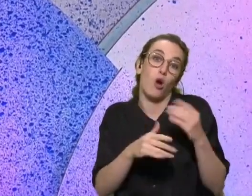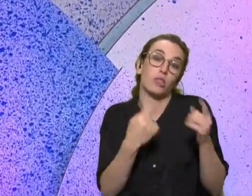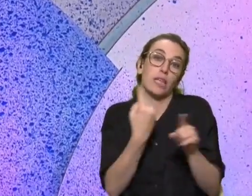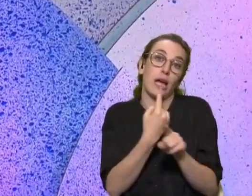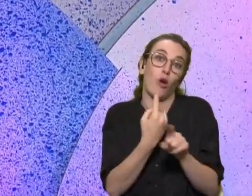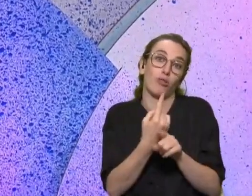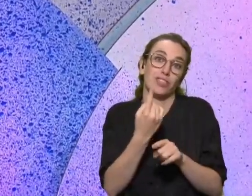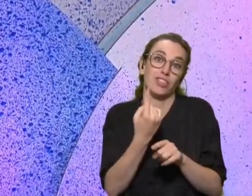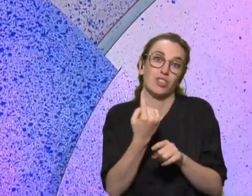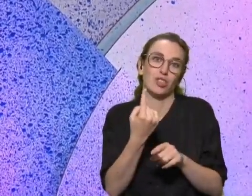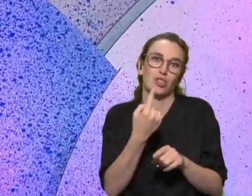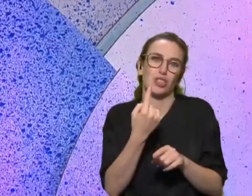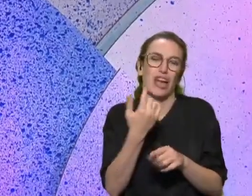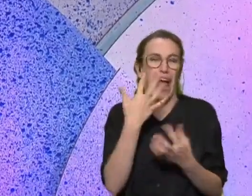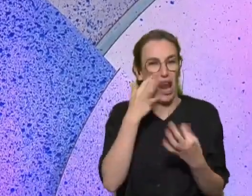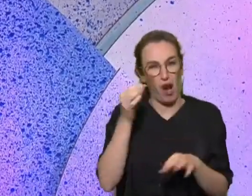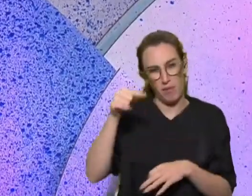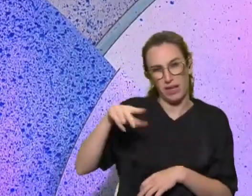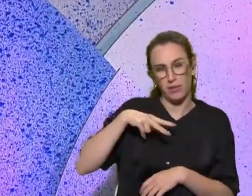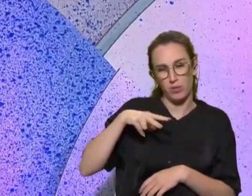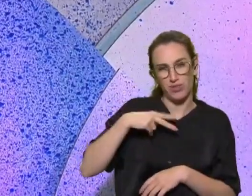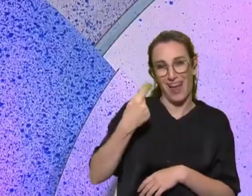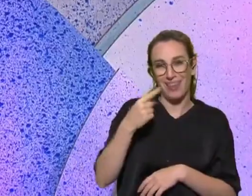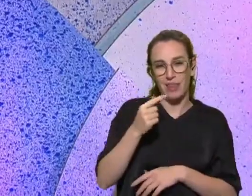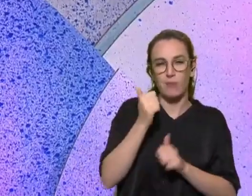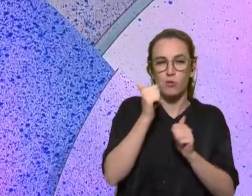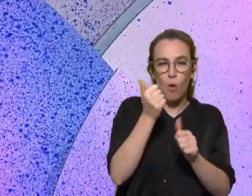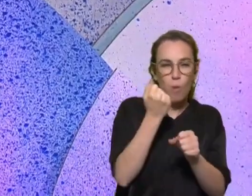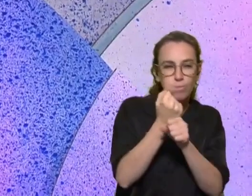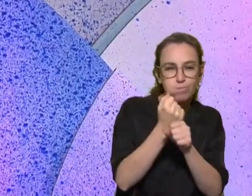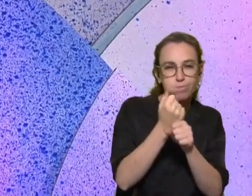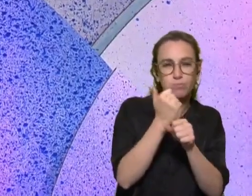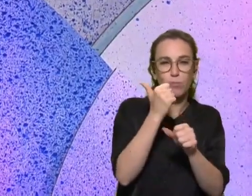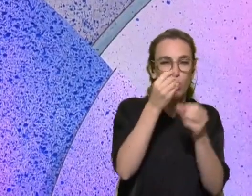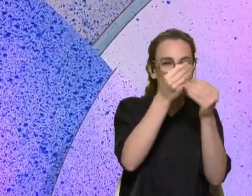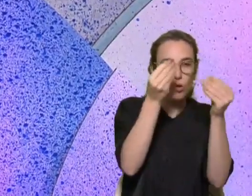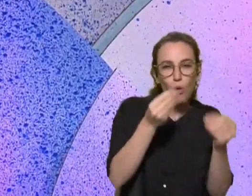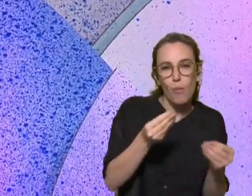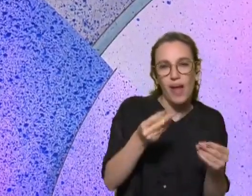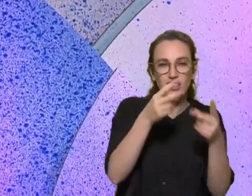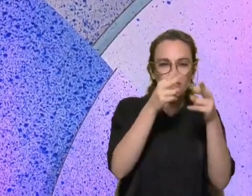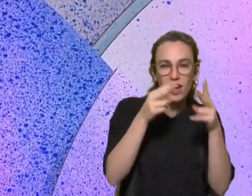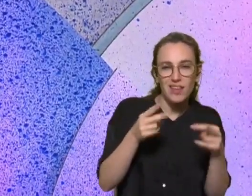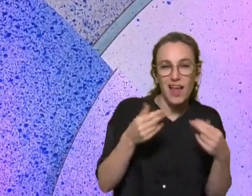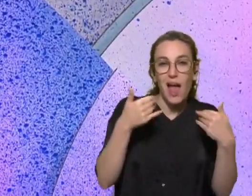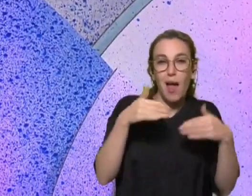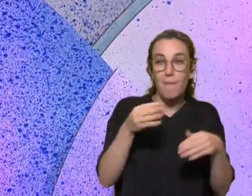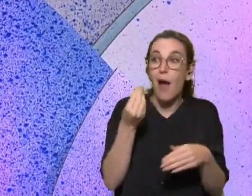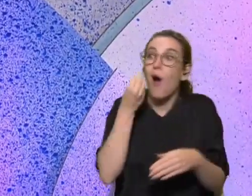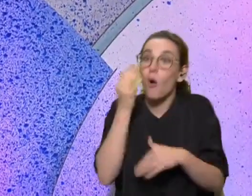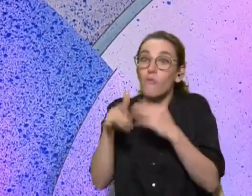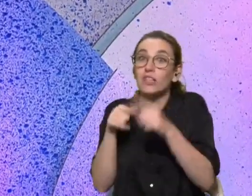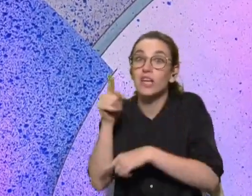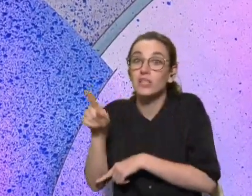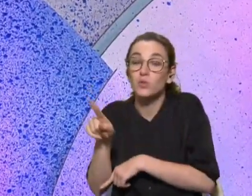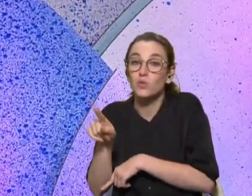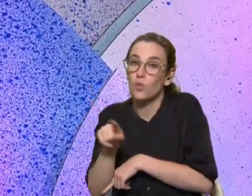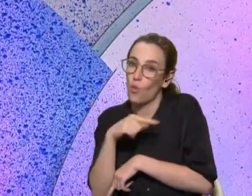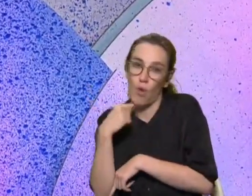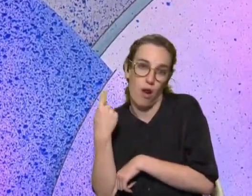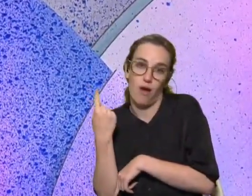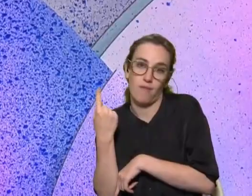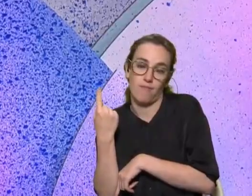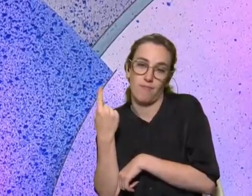have good documents, good ideas, and good strategies, but we have no ways to implement these strategies. We have no